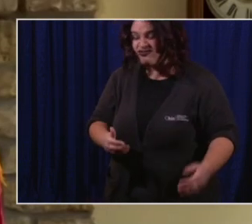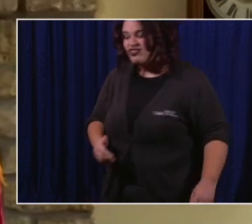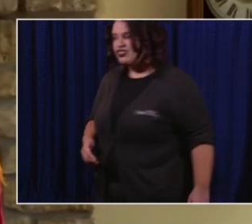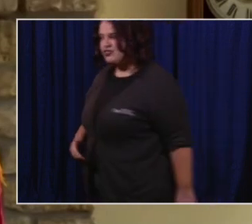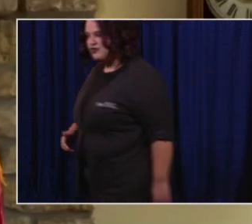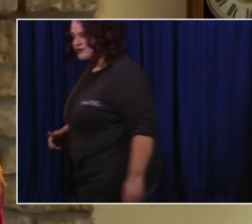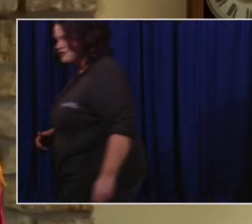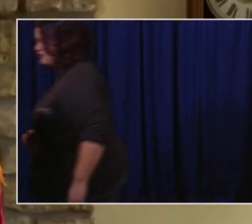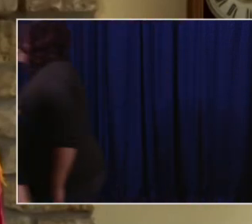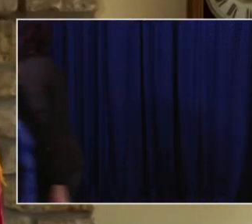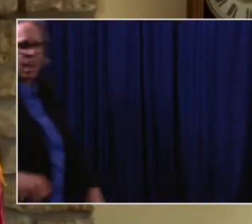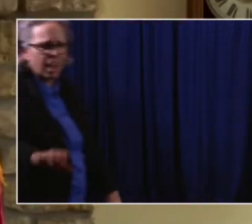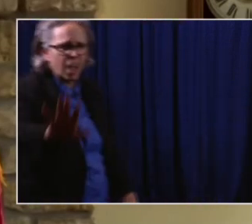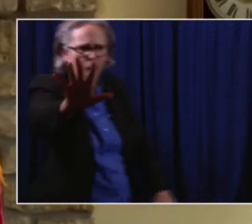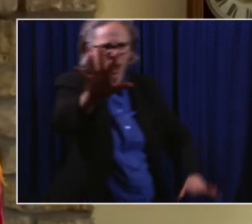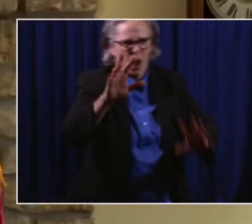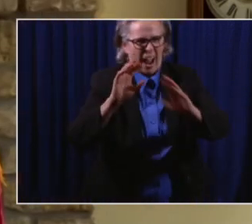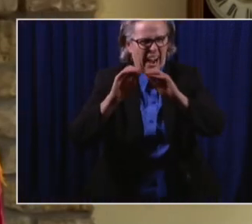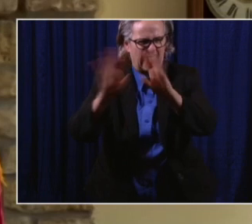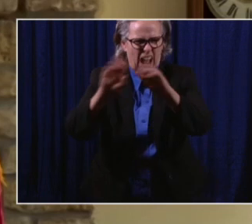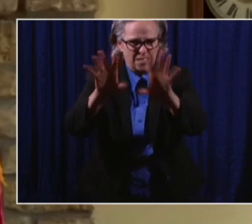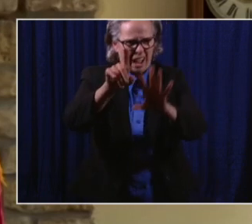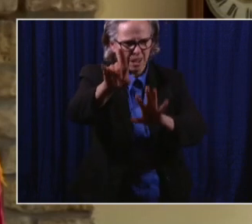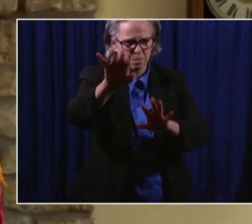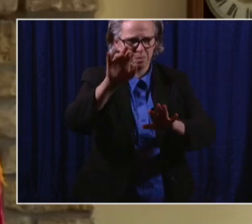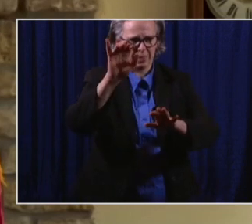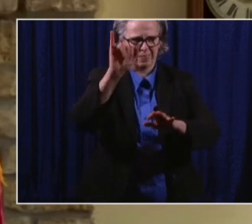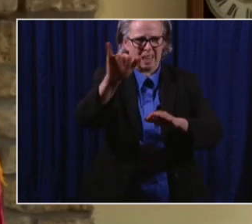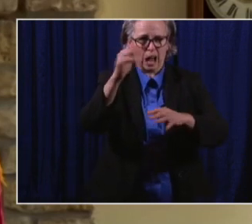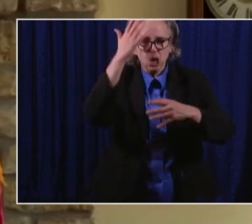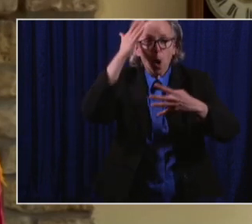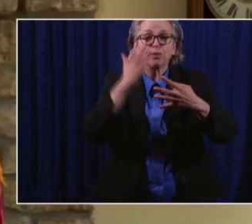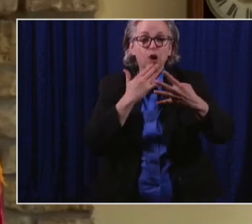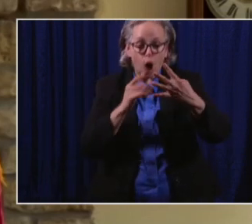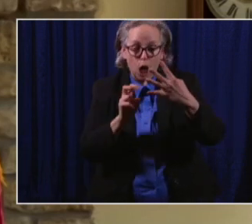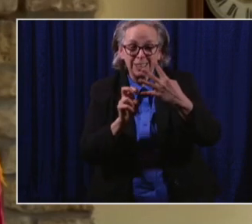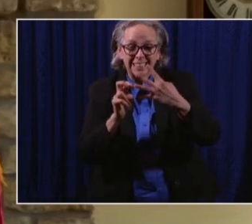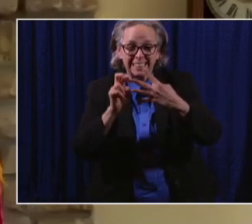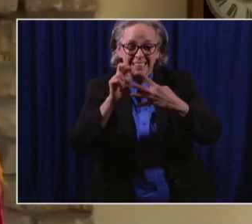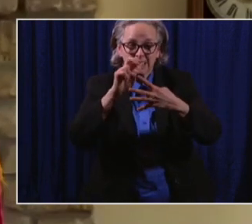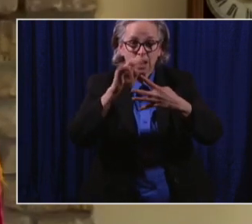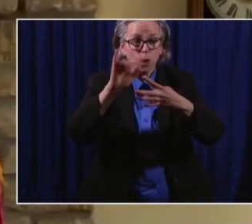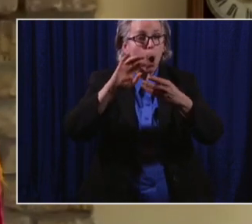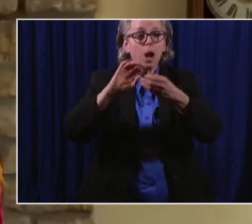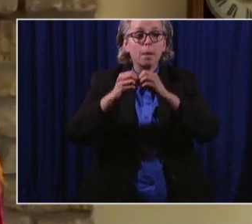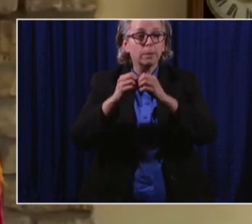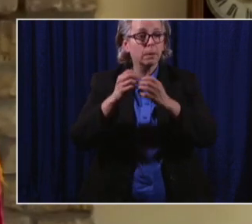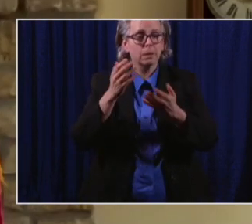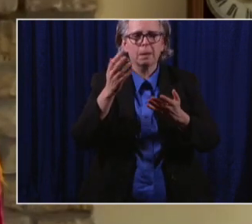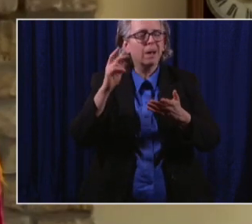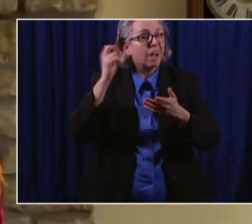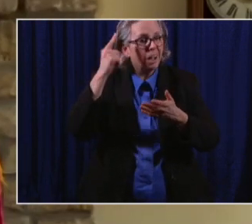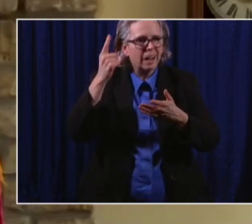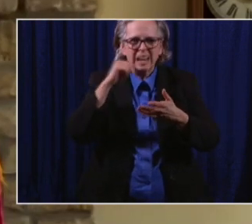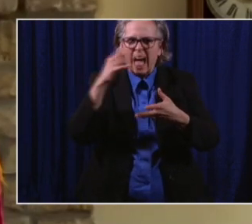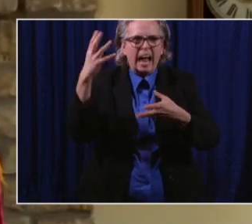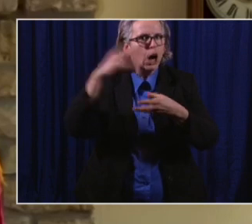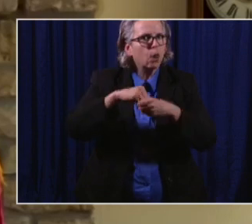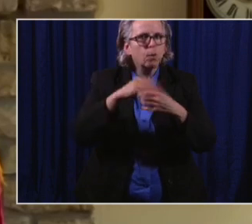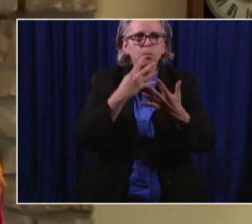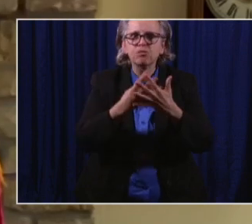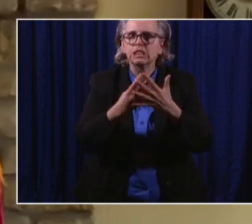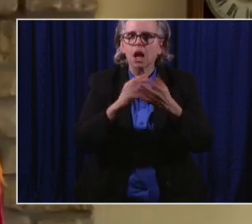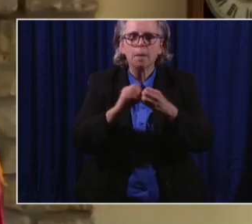And I'm going to let our statisticians, our data people, get that information to you and